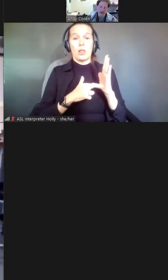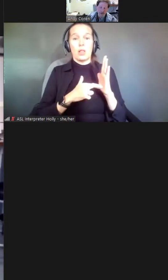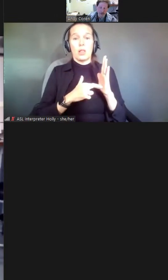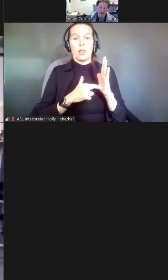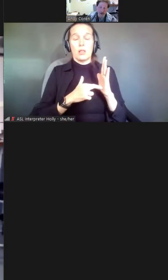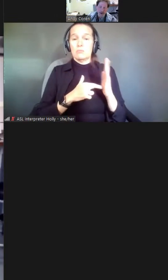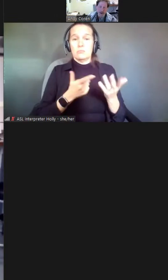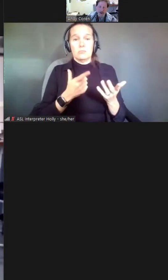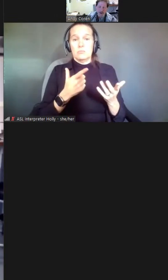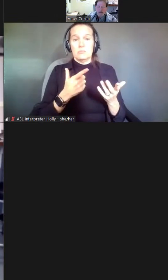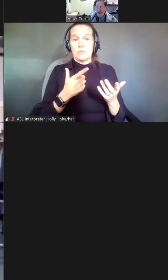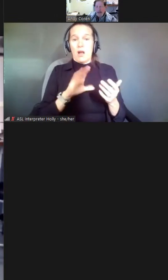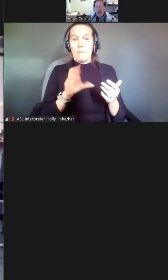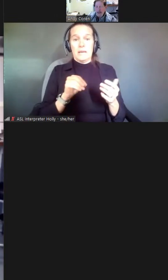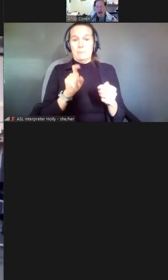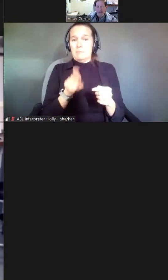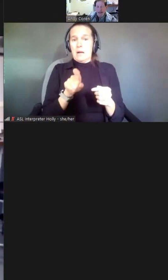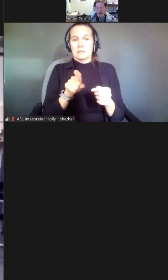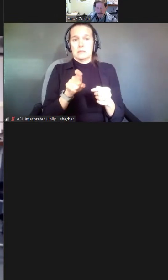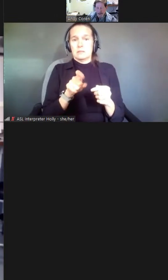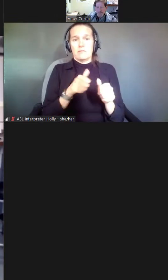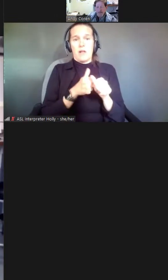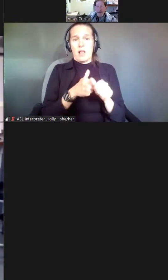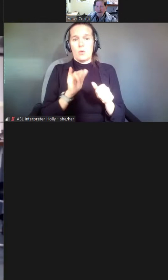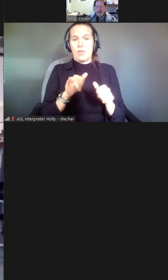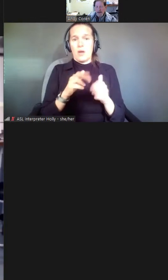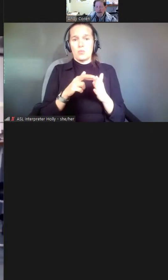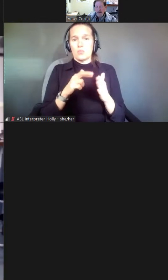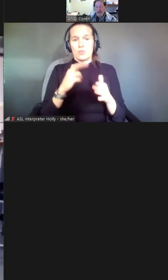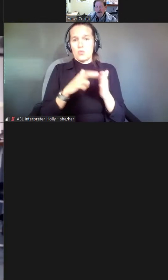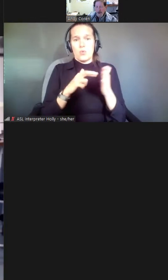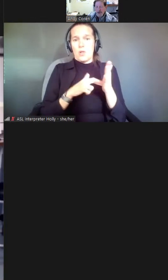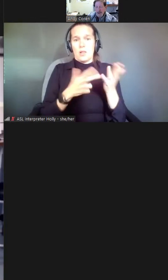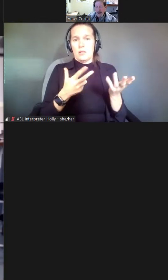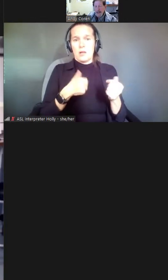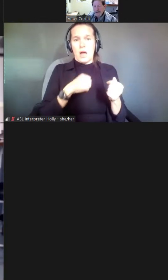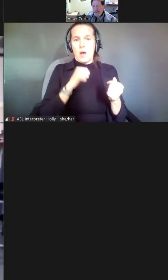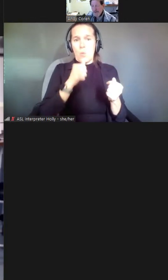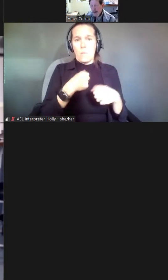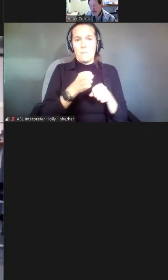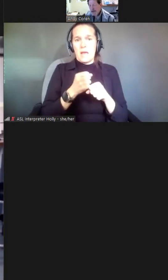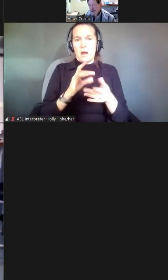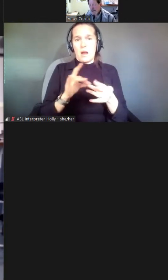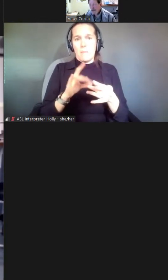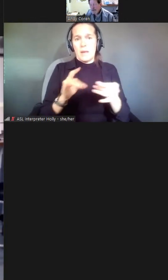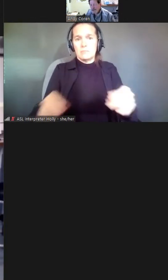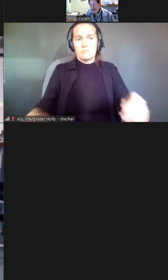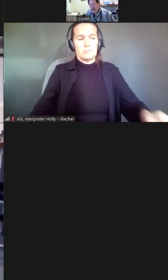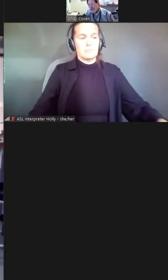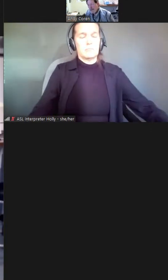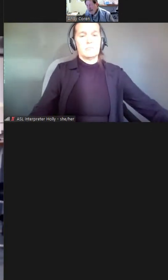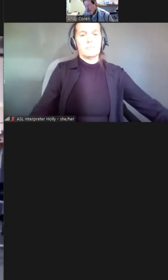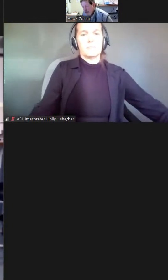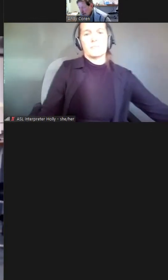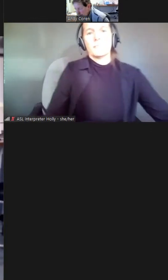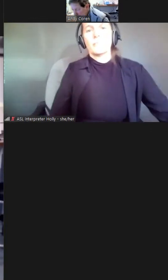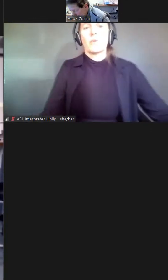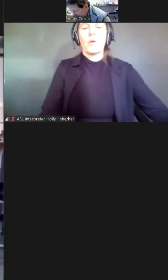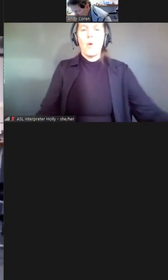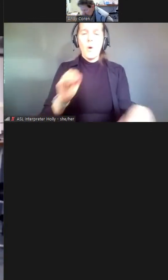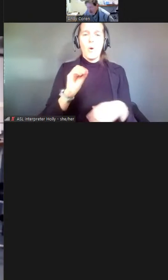follow those rules. So I'm not going to comment on them. OSHA has followed the